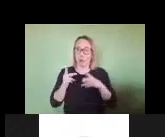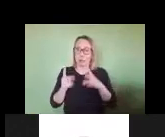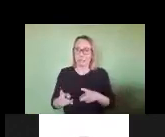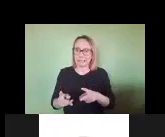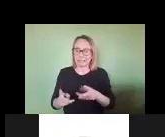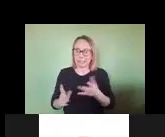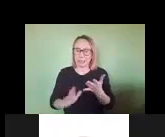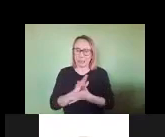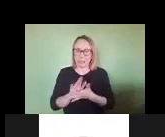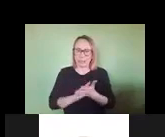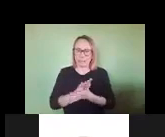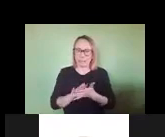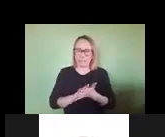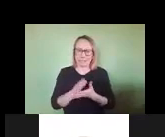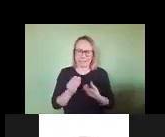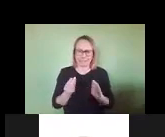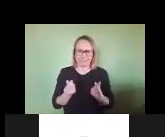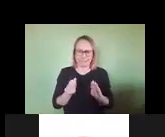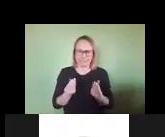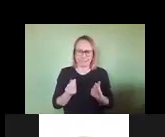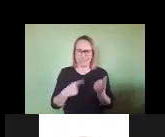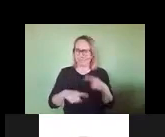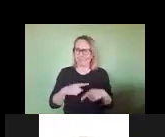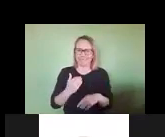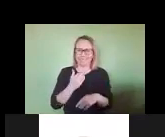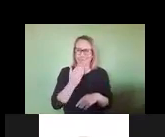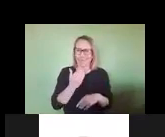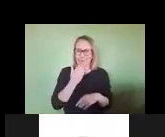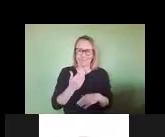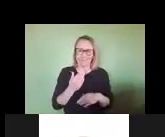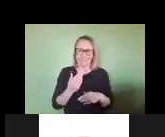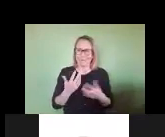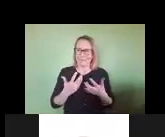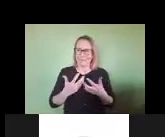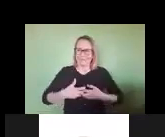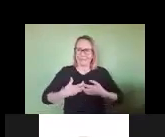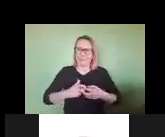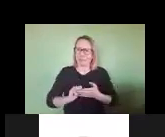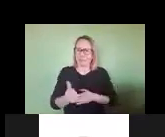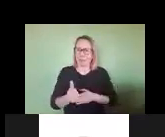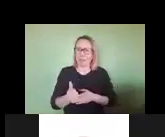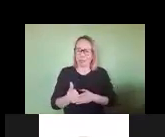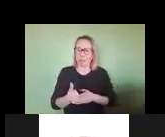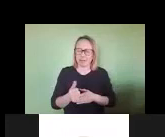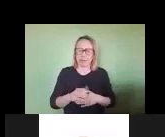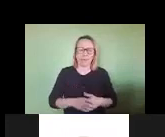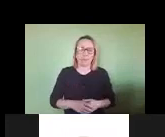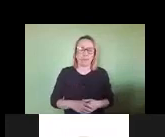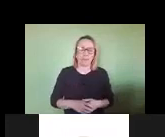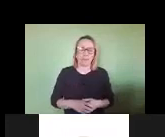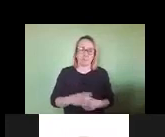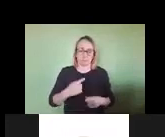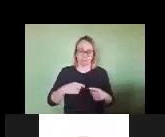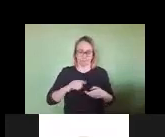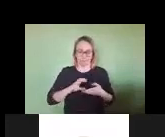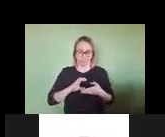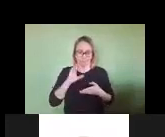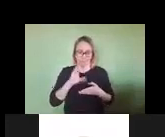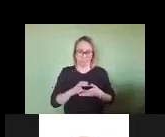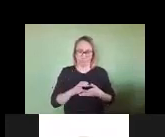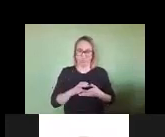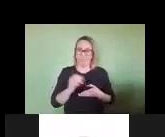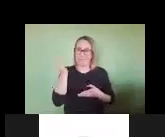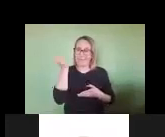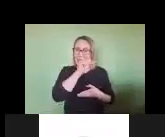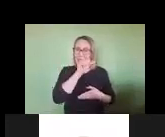some specific technical skills. So we took an opportunity that presented itself to invest in some expertise.